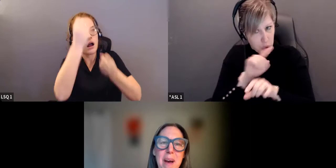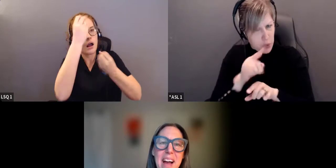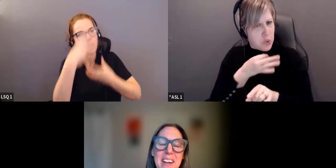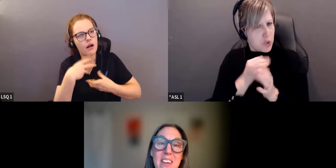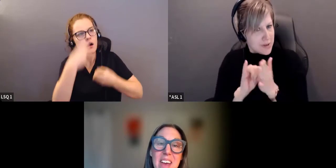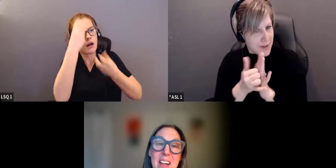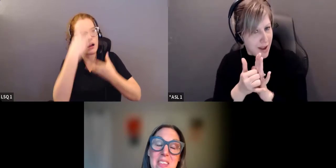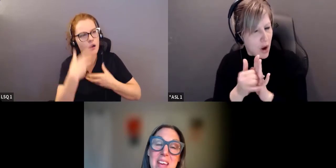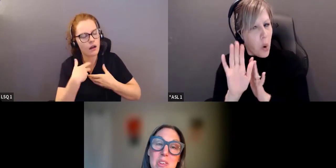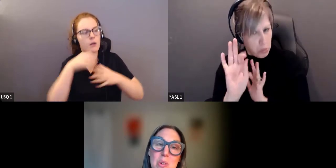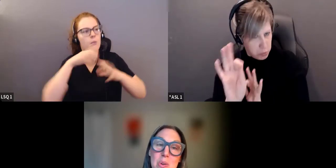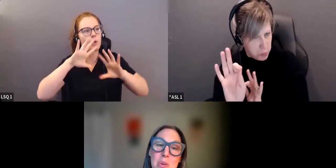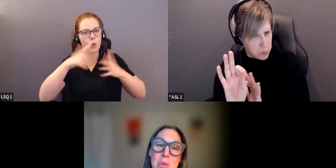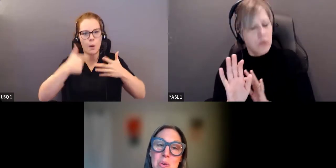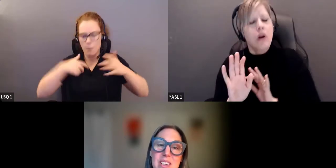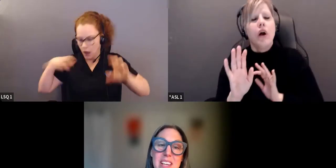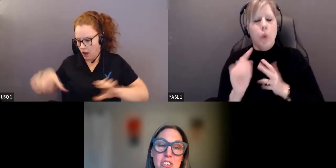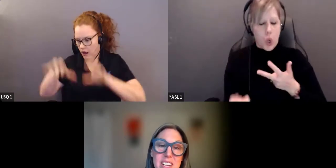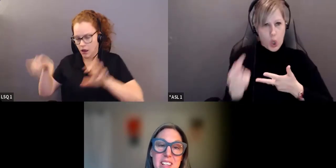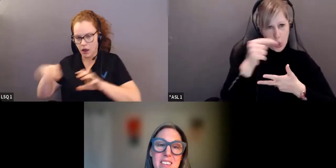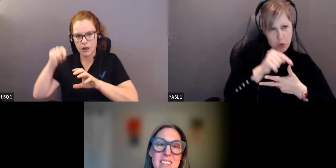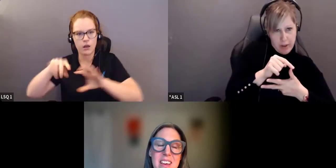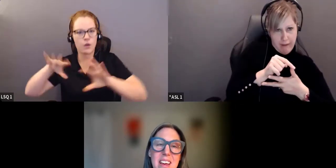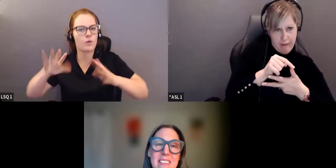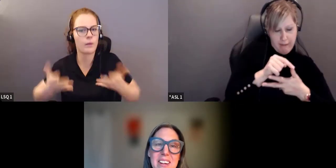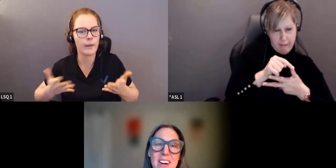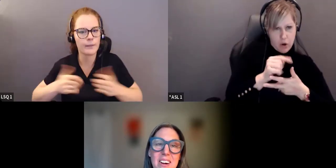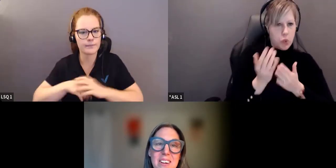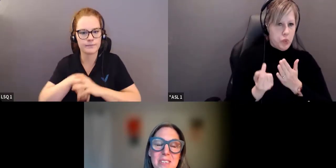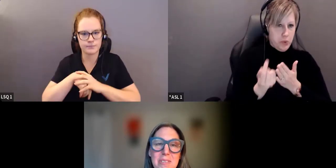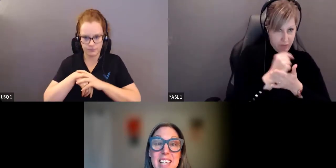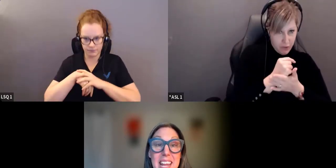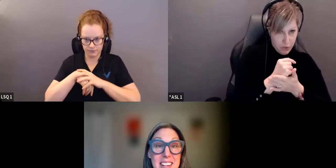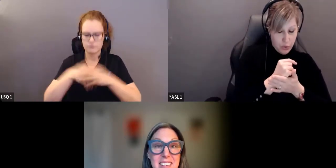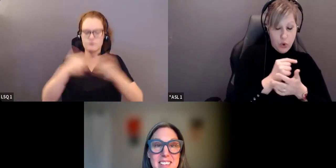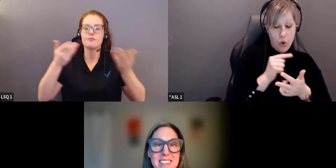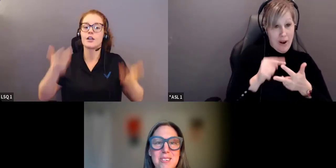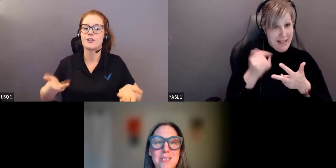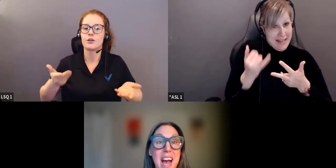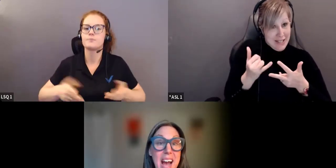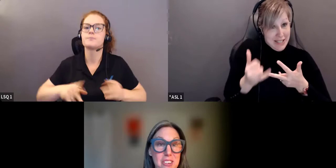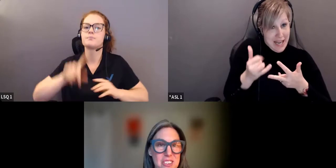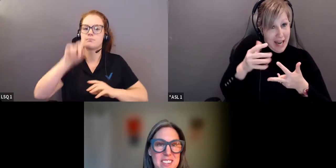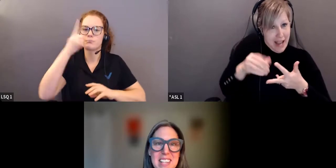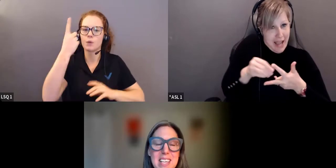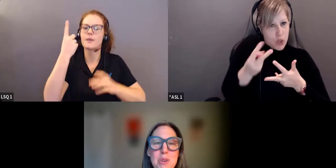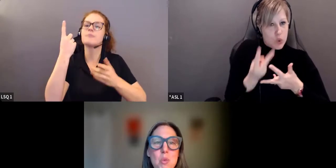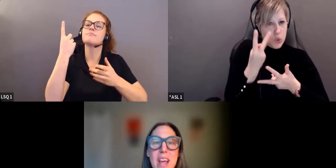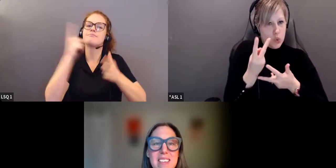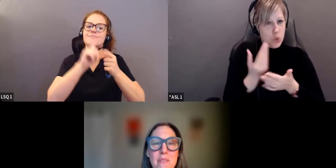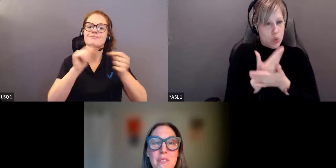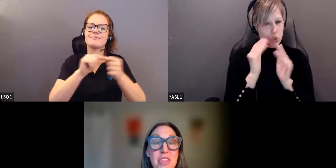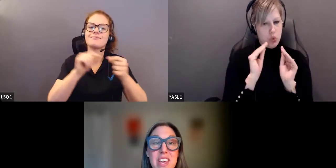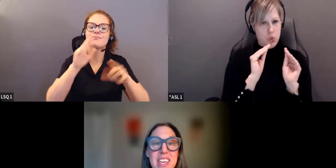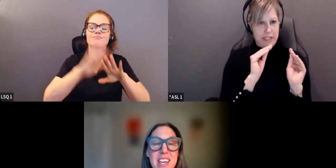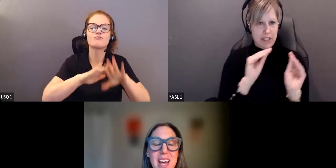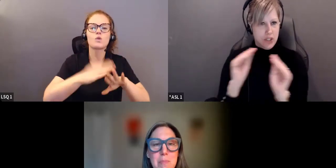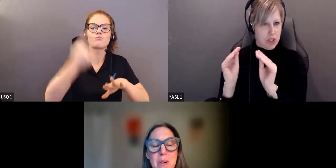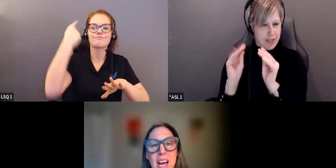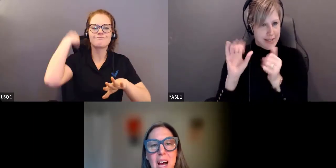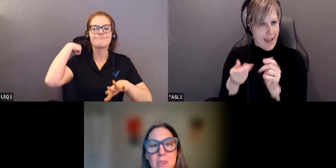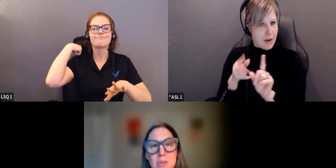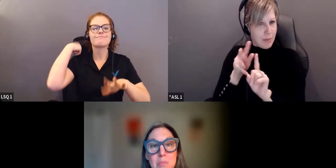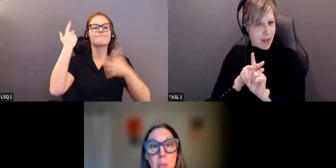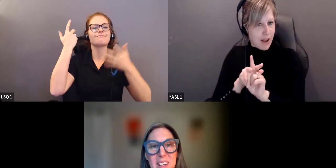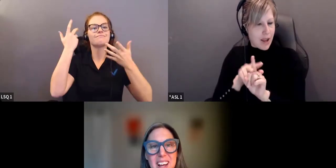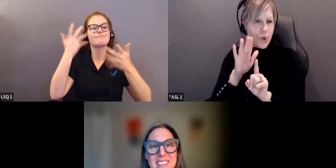short look back, and then 2 new teachings that are related to action, that give you ways of thinking